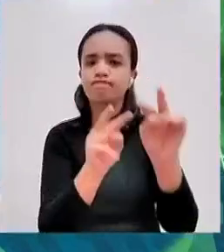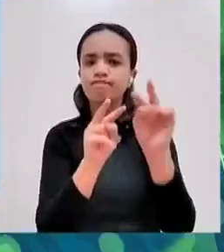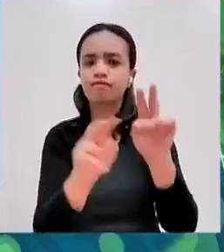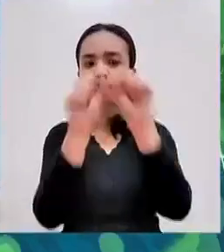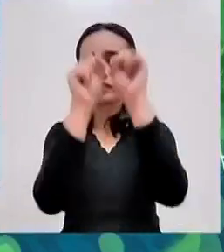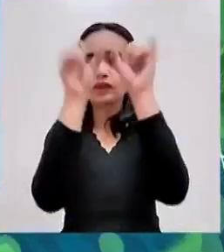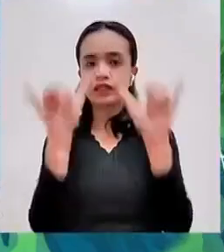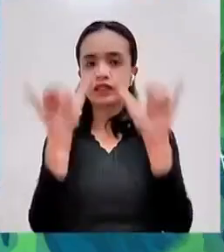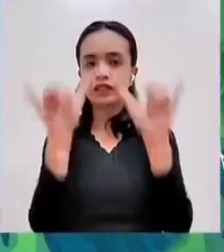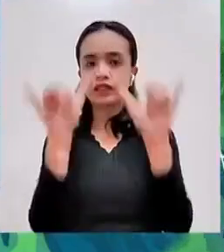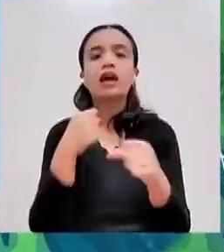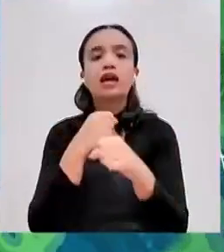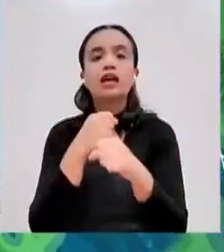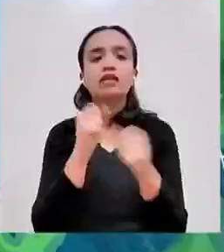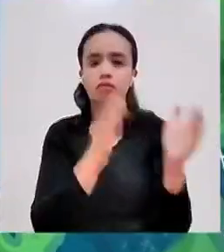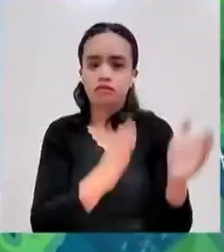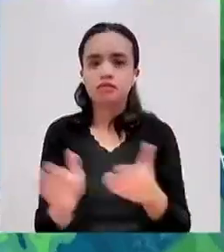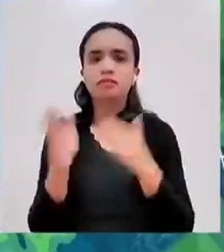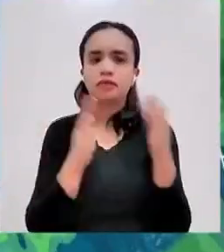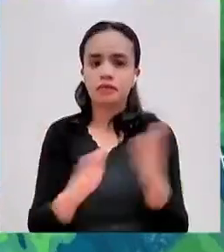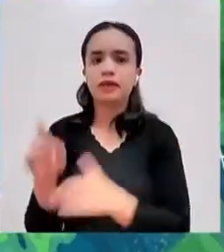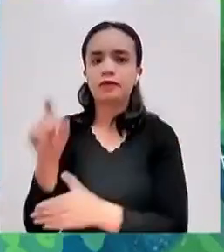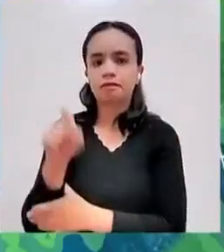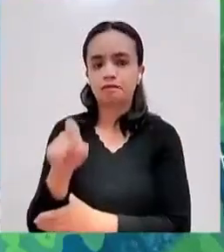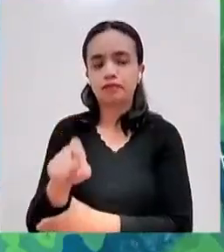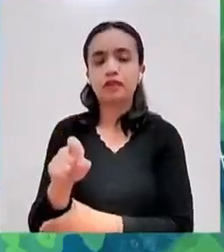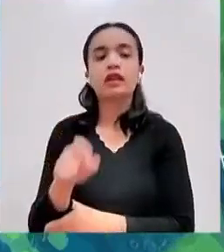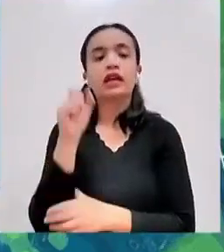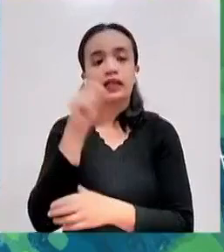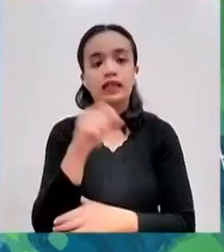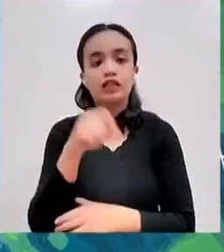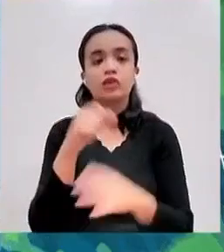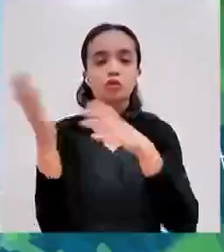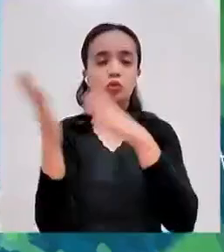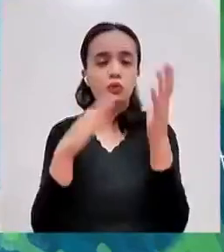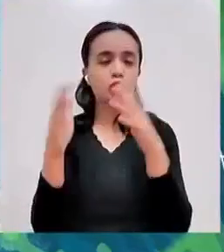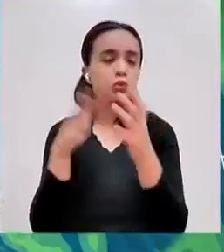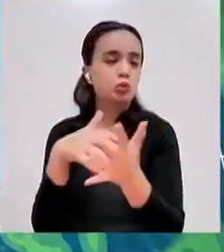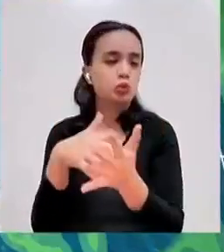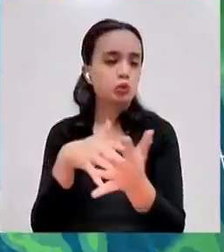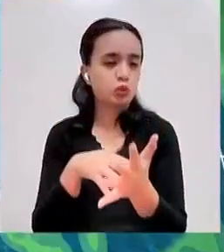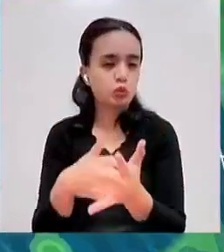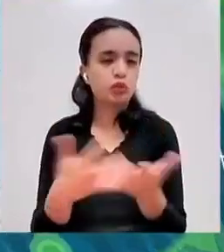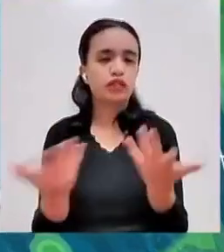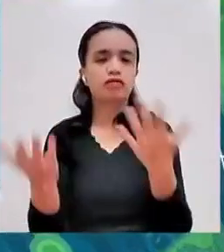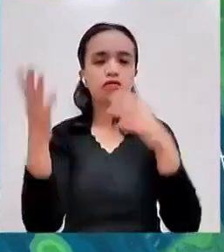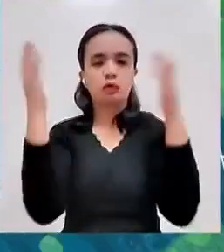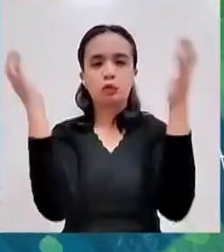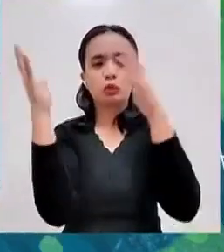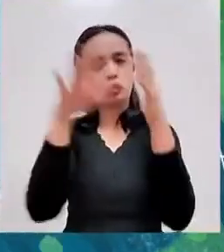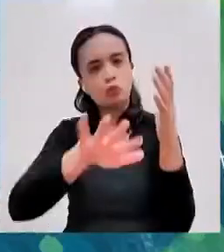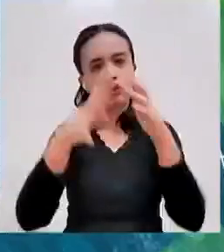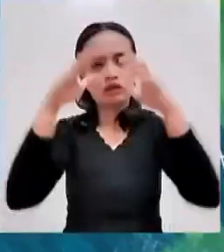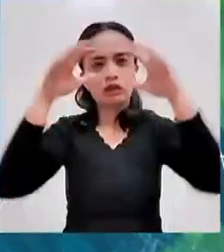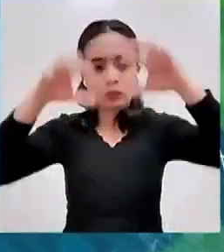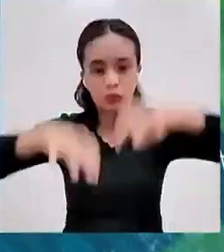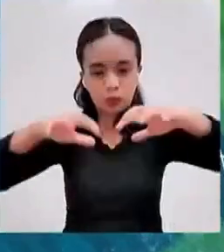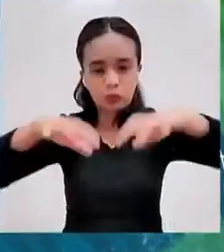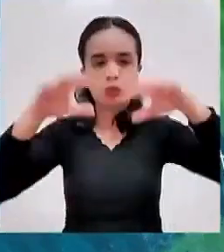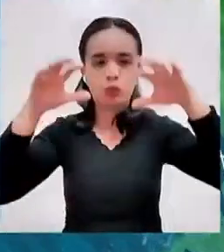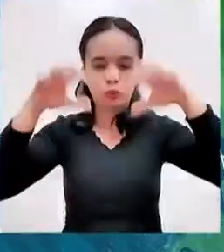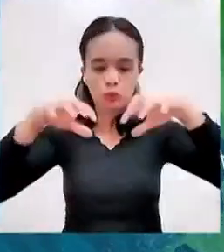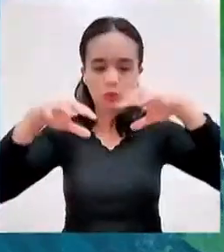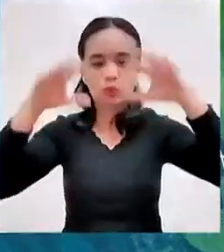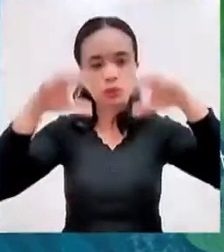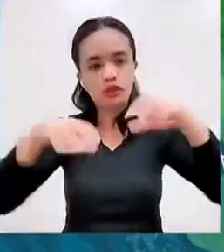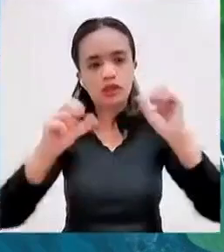necessary preparations. While the disturbance may be weak in wind strength, widespread moderate to heavy rains in central and southern Philippines may lead to